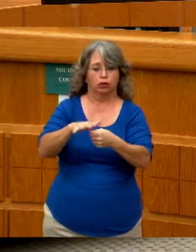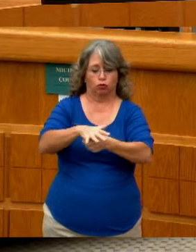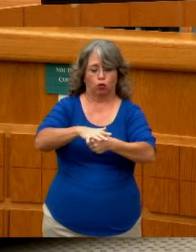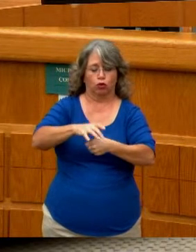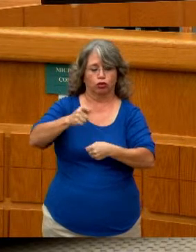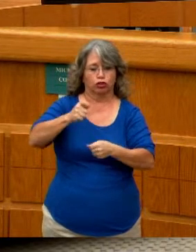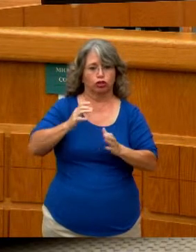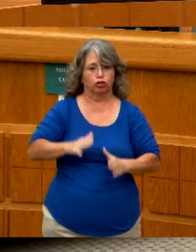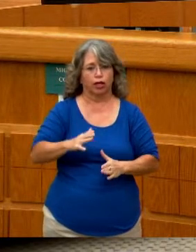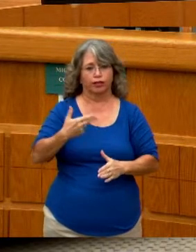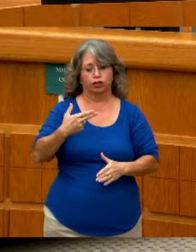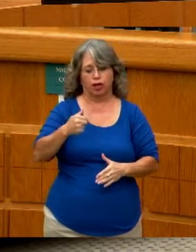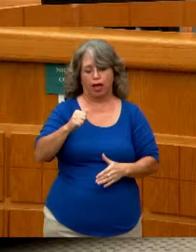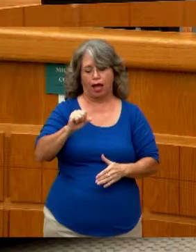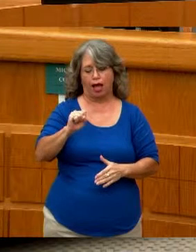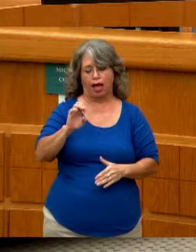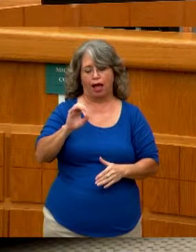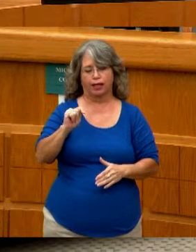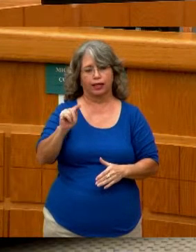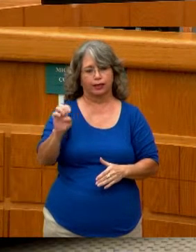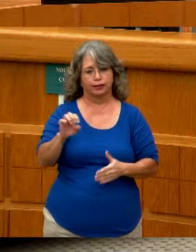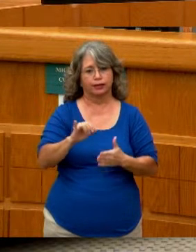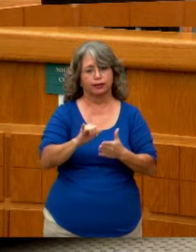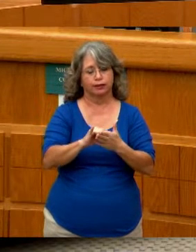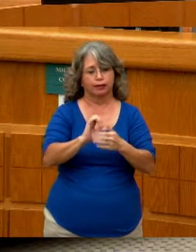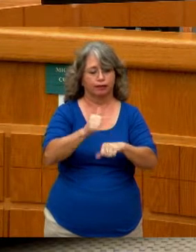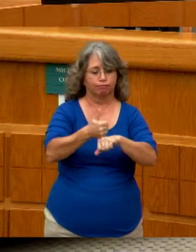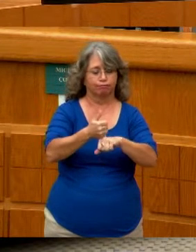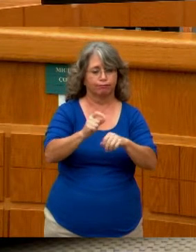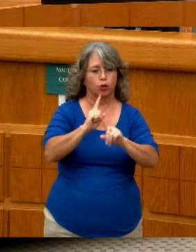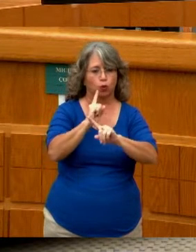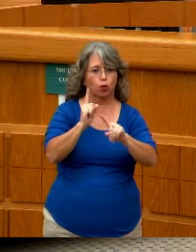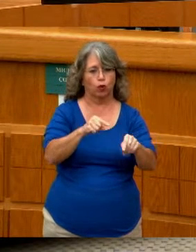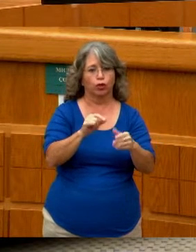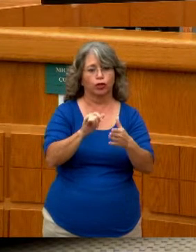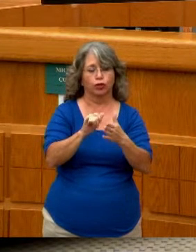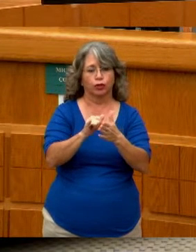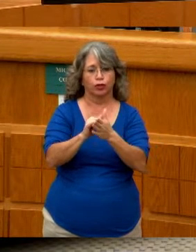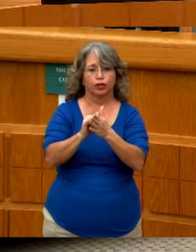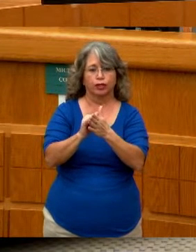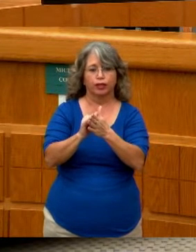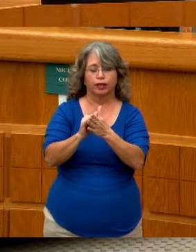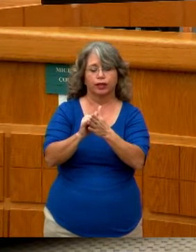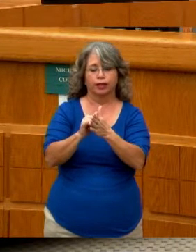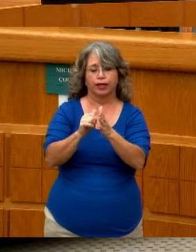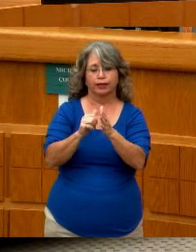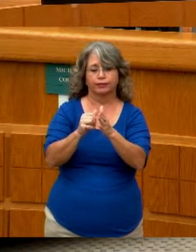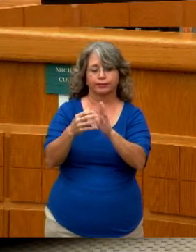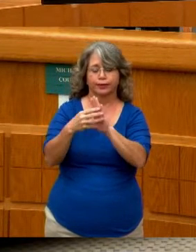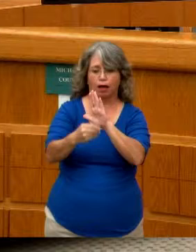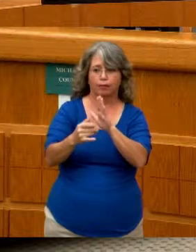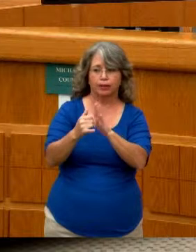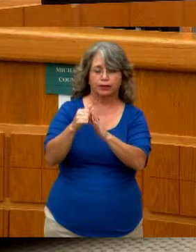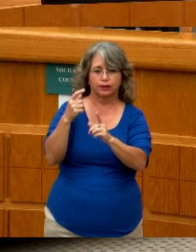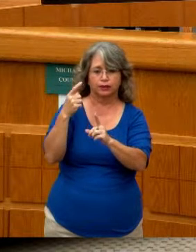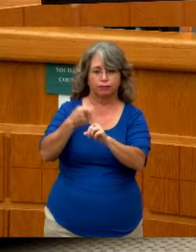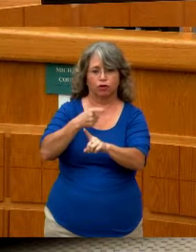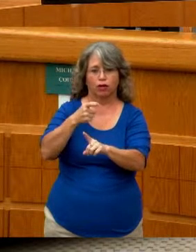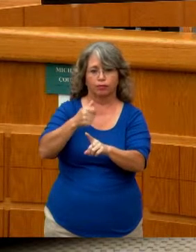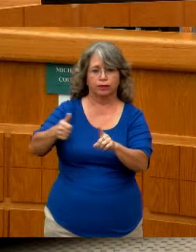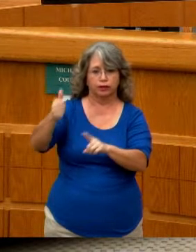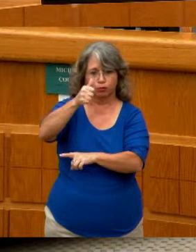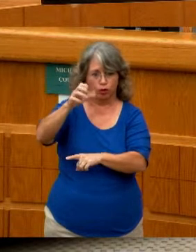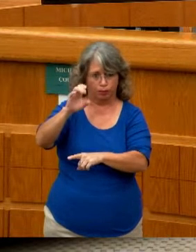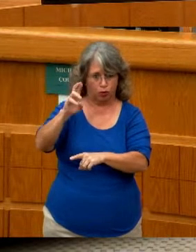Nanette Hessett for issuing an order that implements this particular Supreme Court order for Nueces